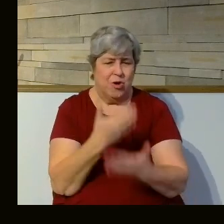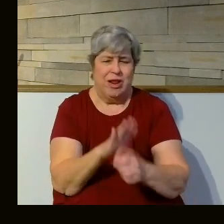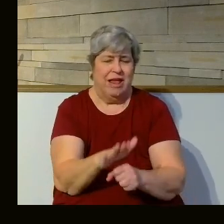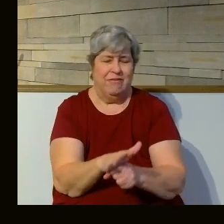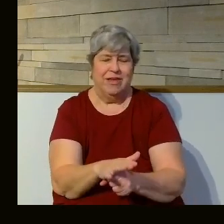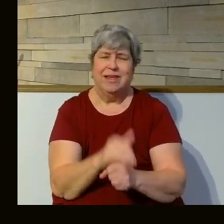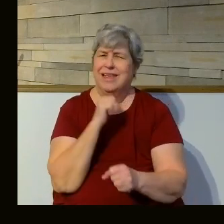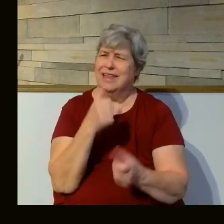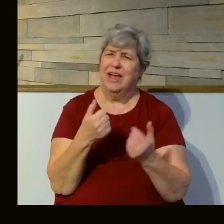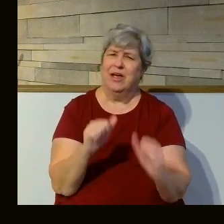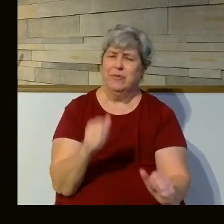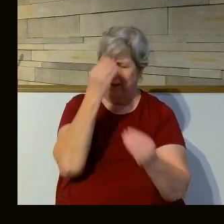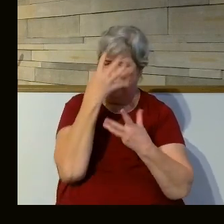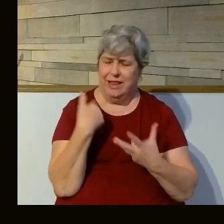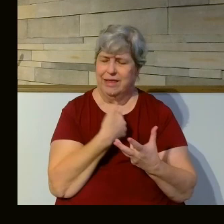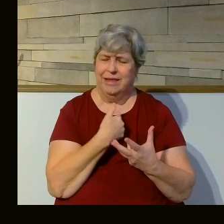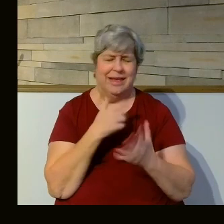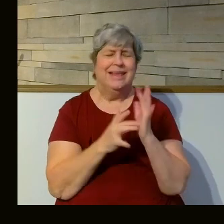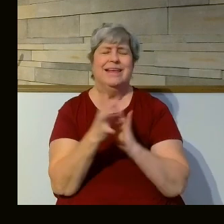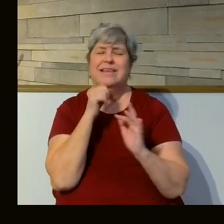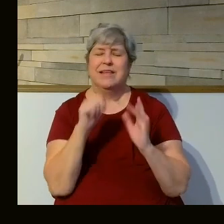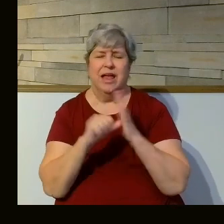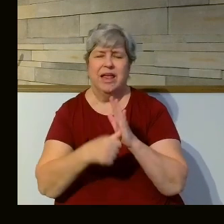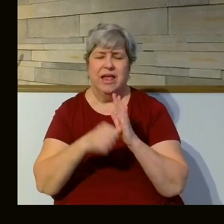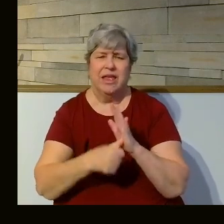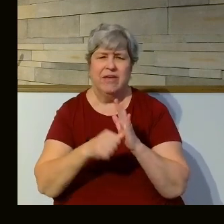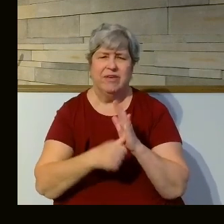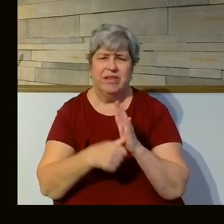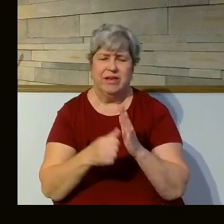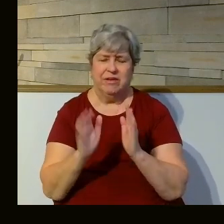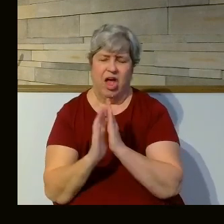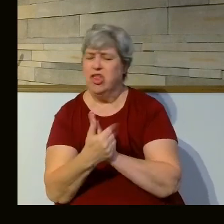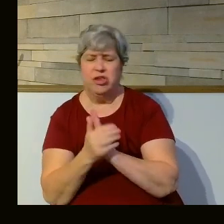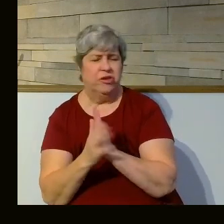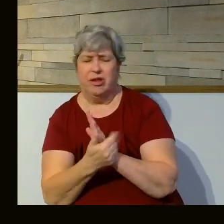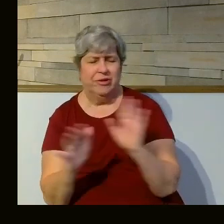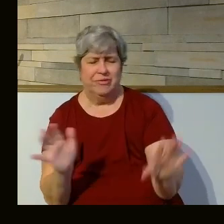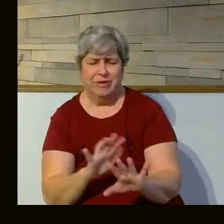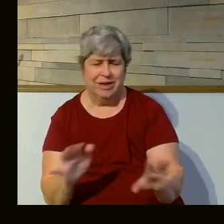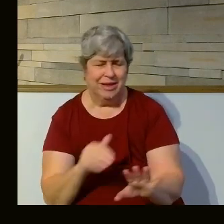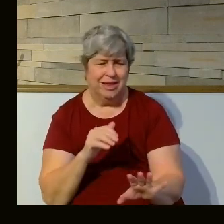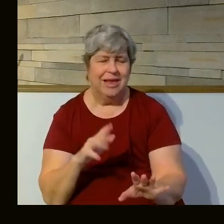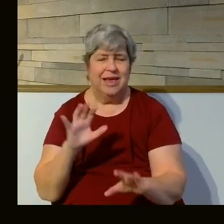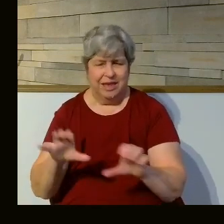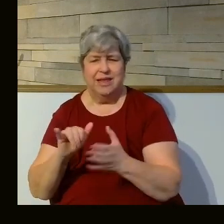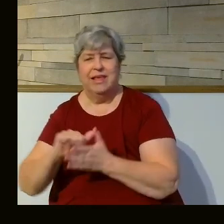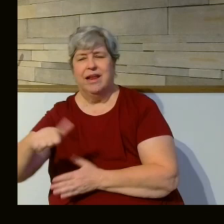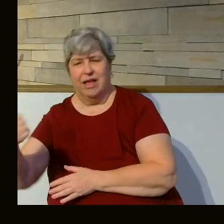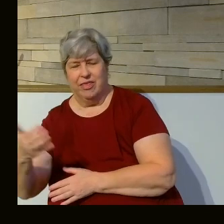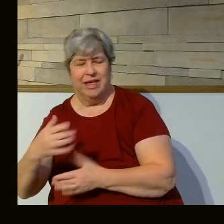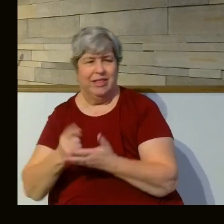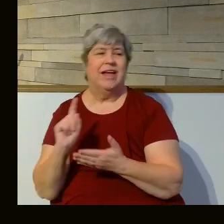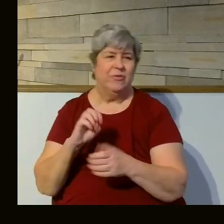not even trying to tell us about, I don't think Jesus is trying to stress too much about what adultery and sex outside of marriage is. He did that. He did it last